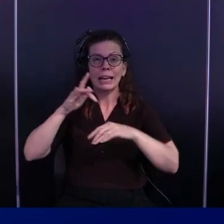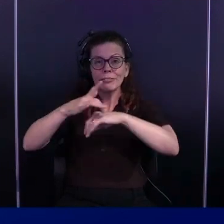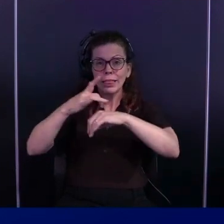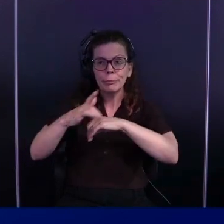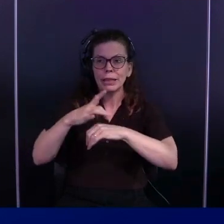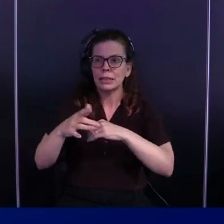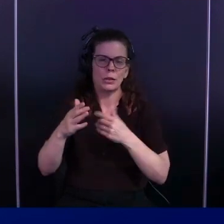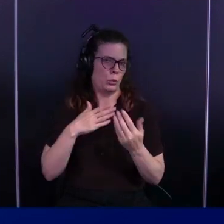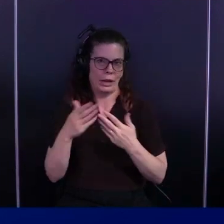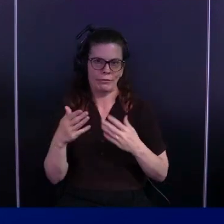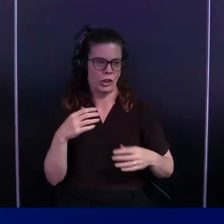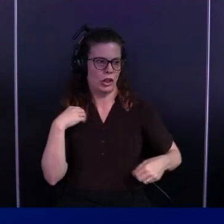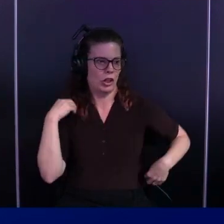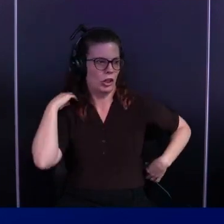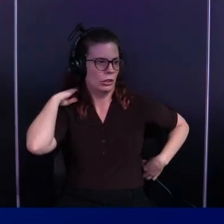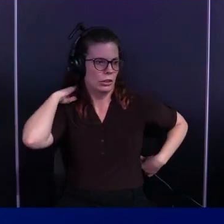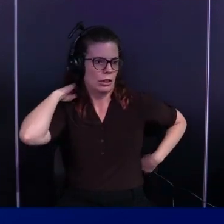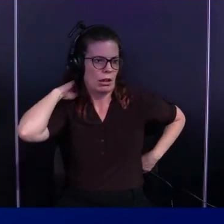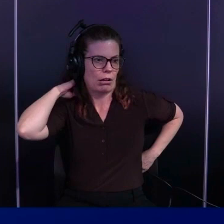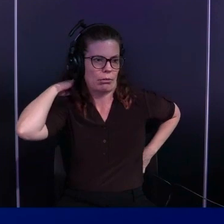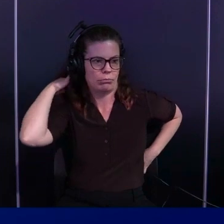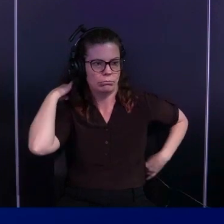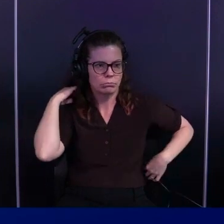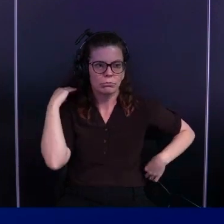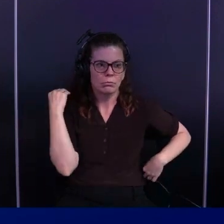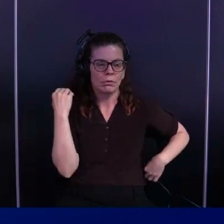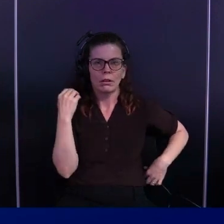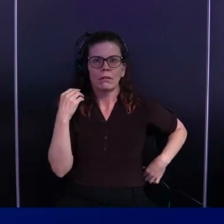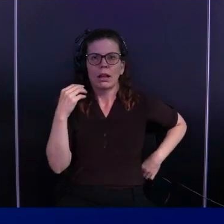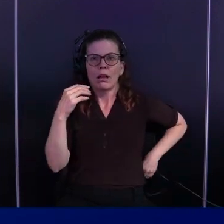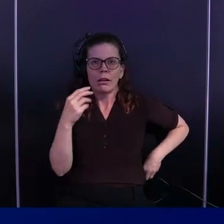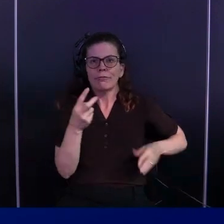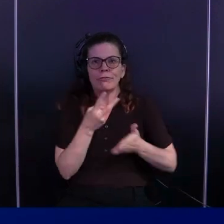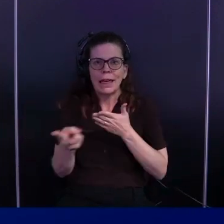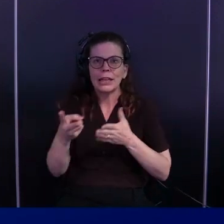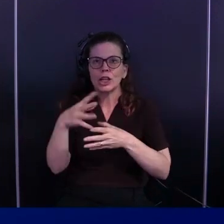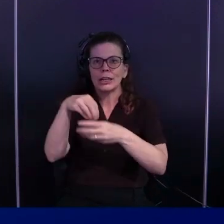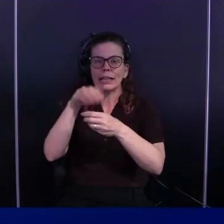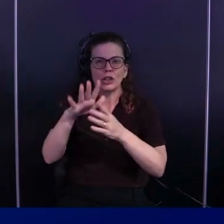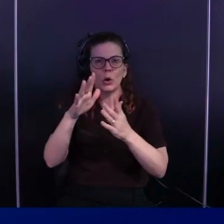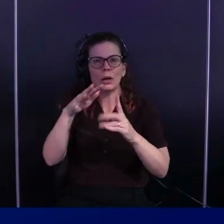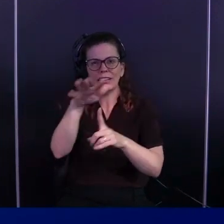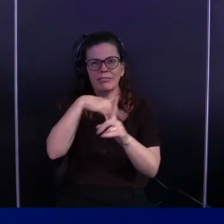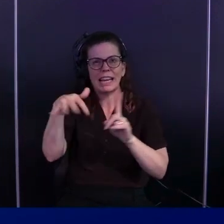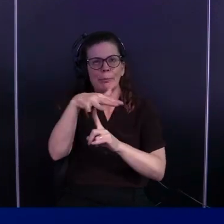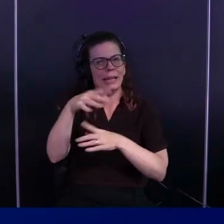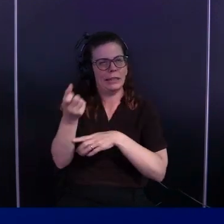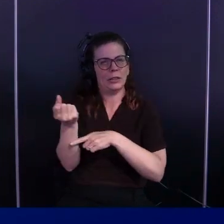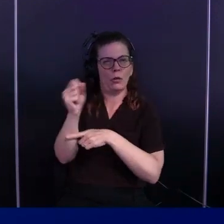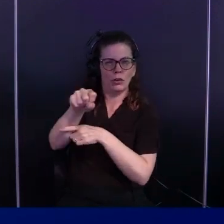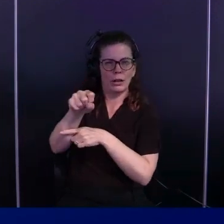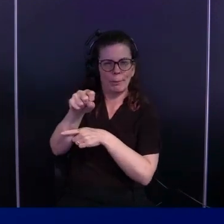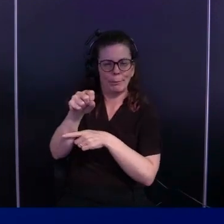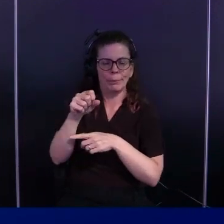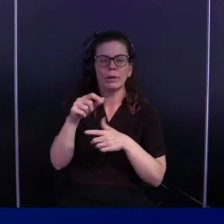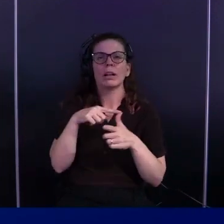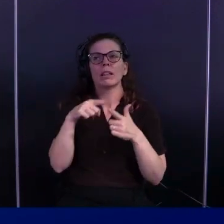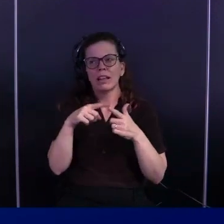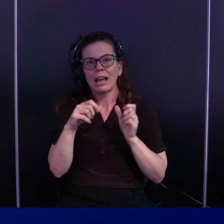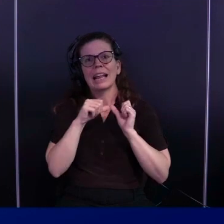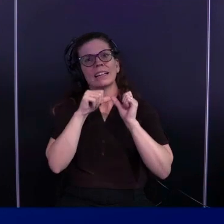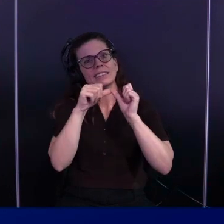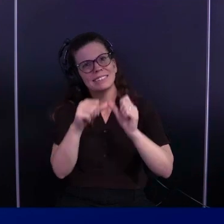of failure introduced in the environment or whatnot, it kind of overcomes that. And again, it provides that